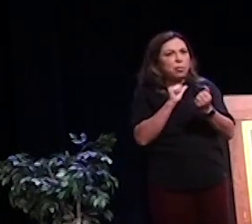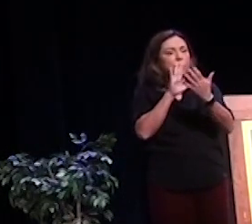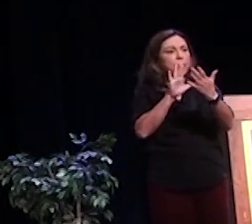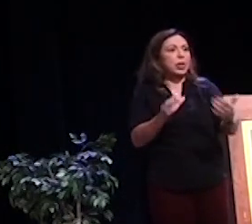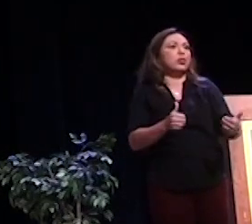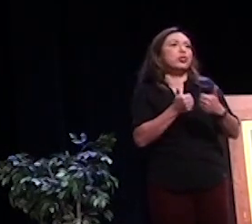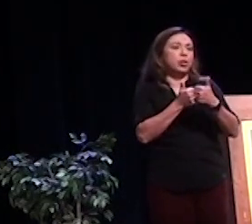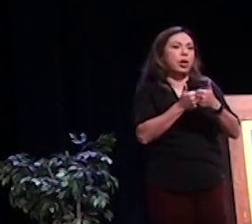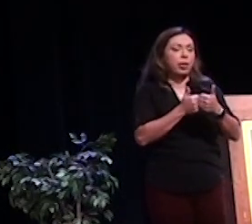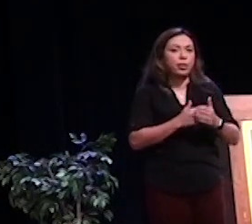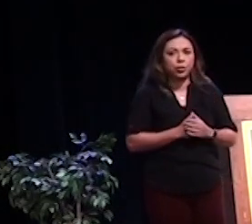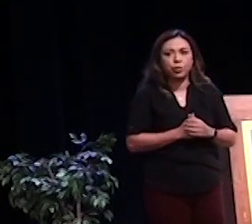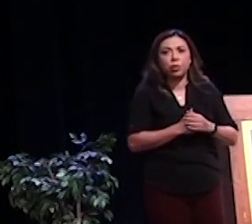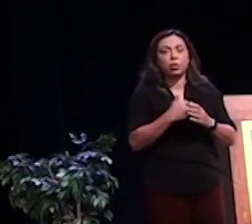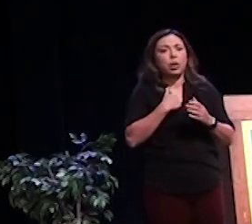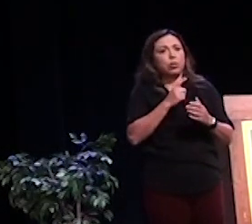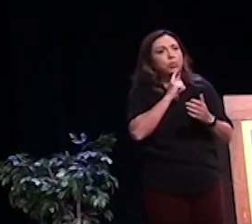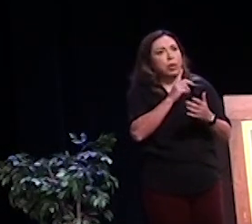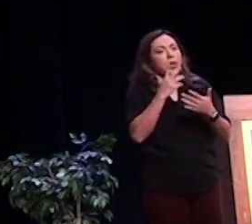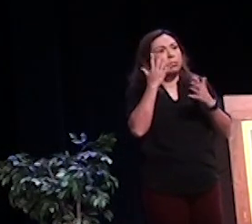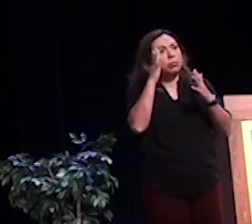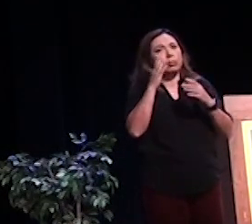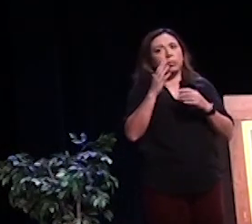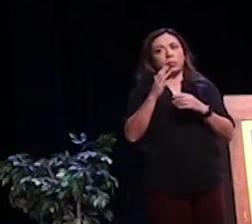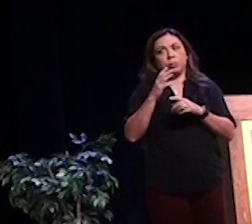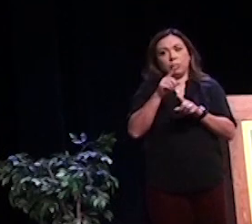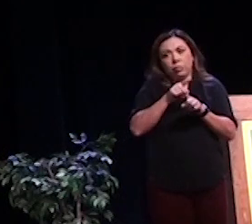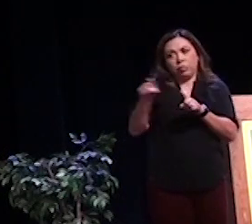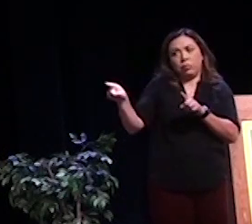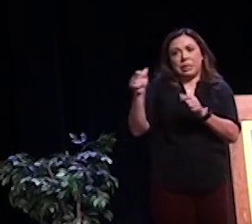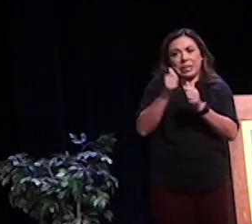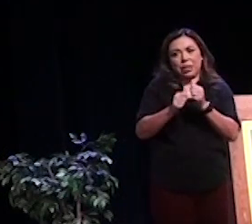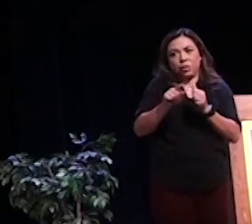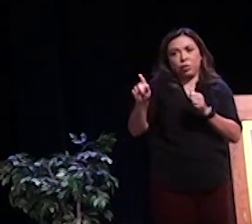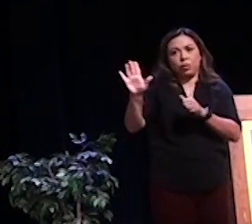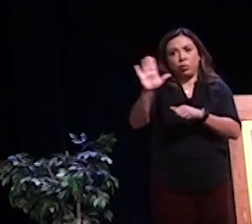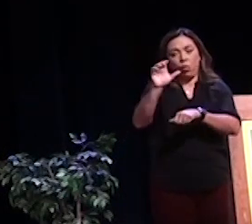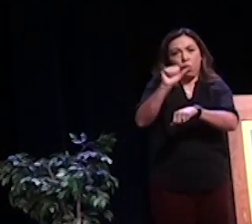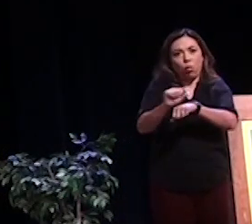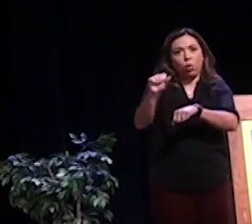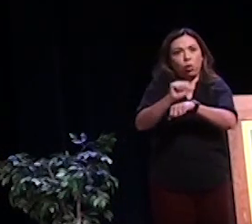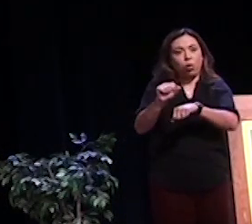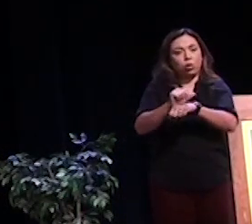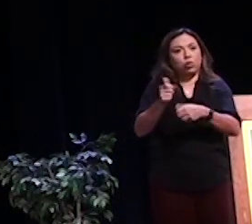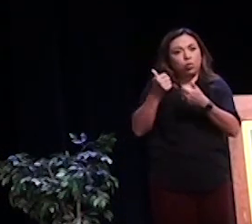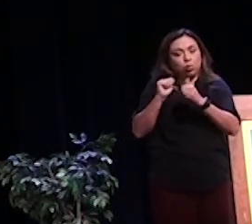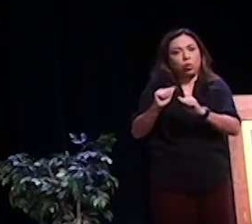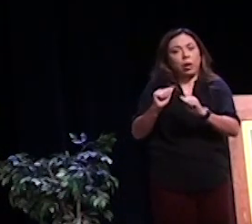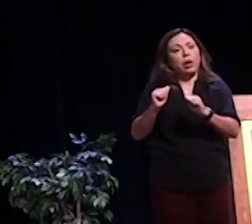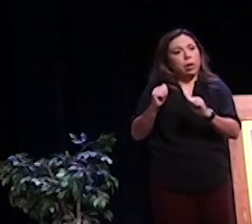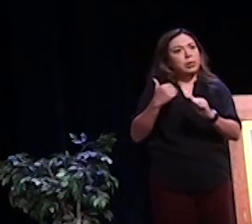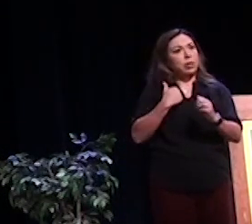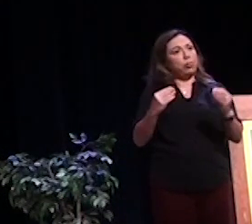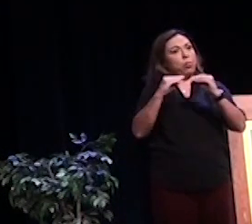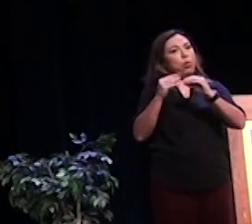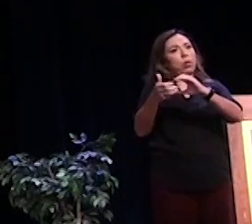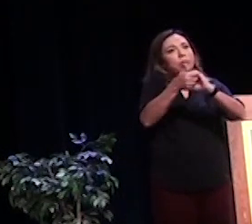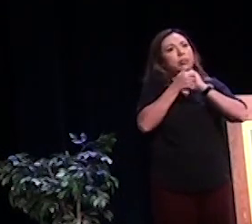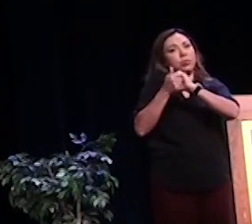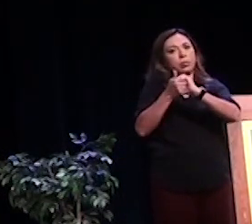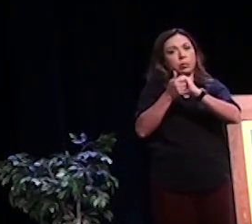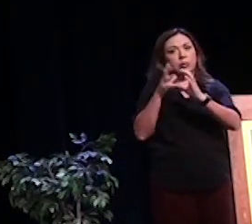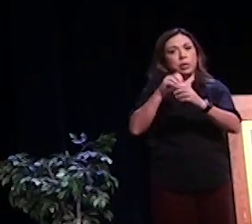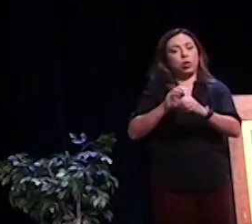challenges. So I applaud each one of you in the work that you're doing for bringing that collaborative spirit to your